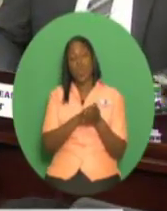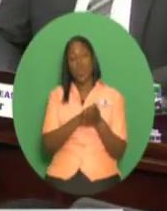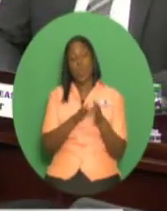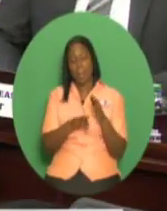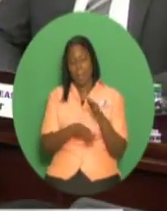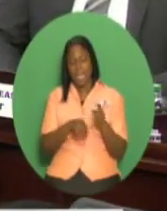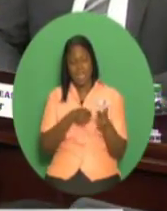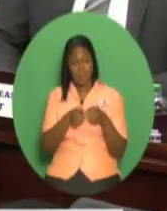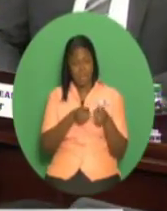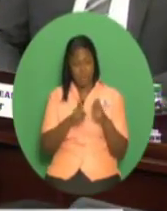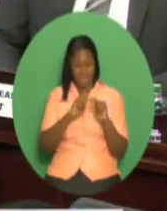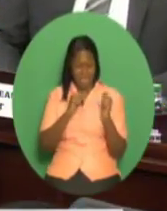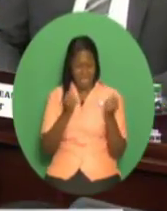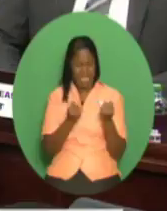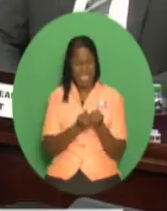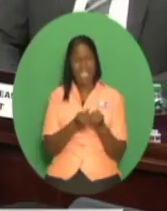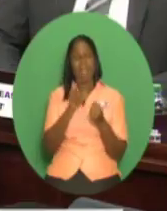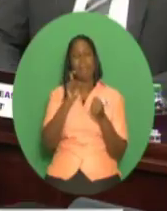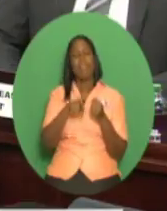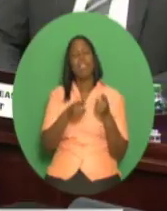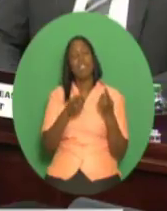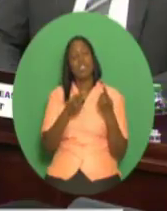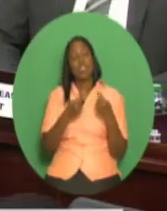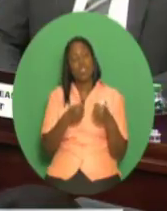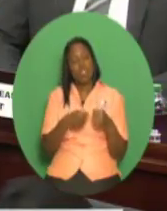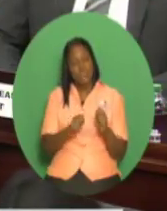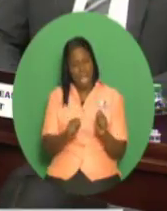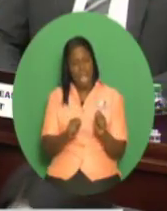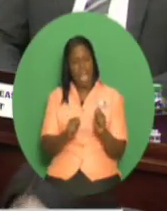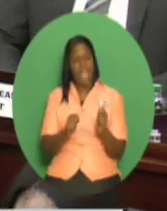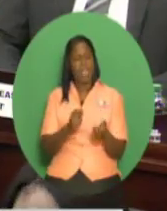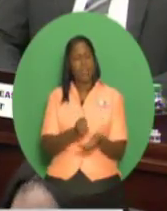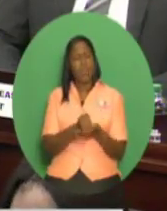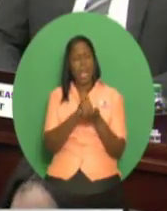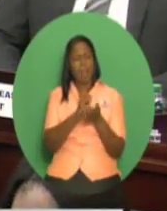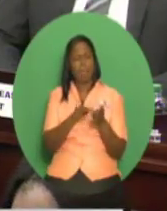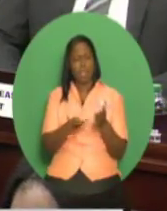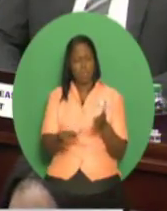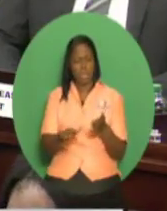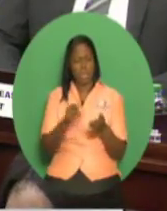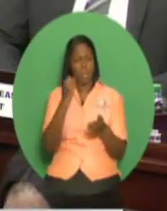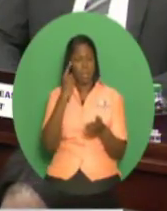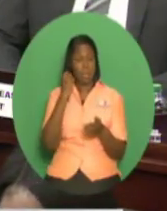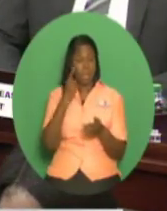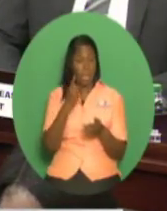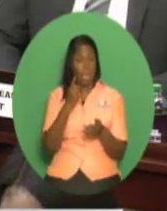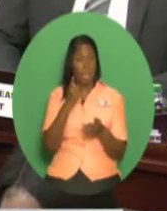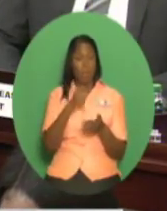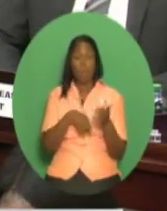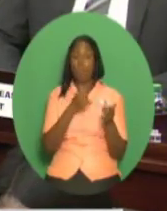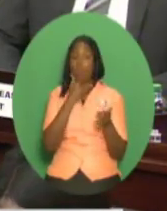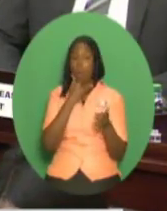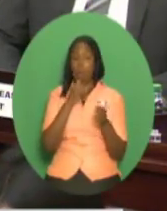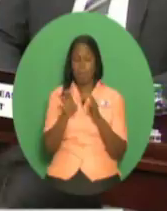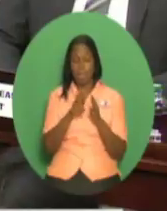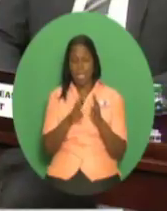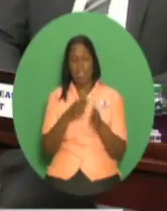learning and teaching in our schools, so that both our teachers and our students will be able to